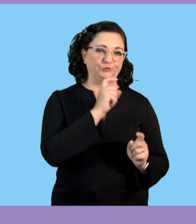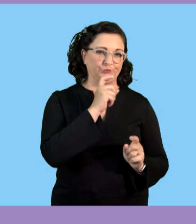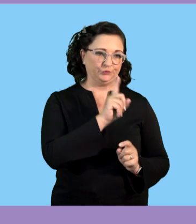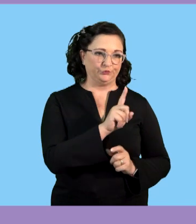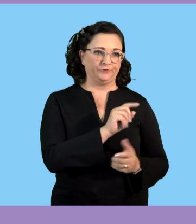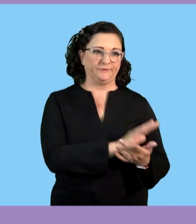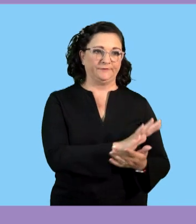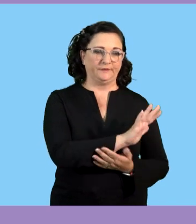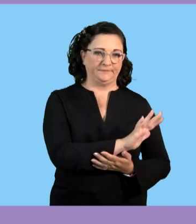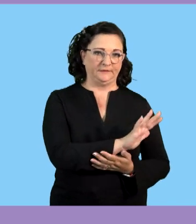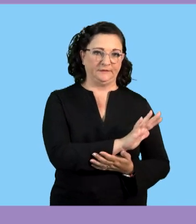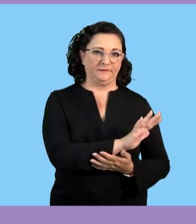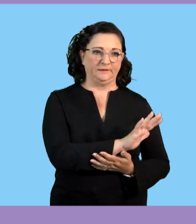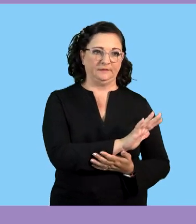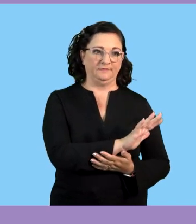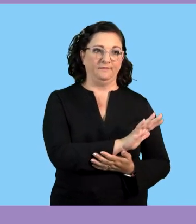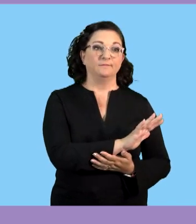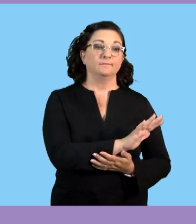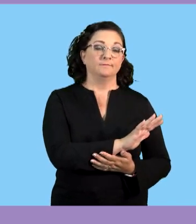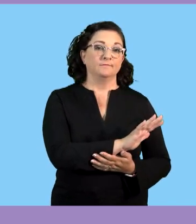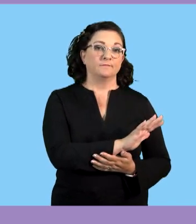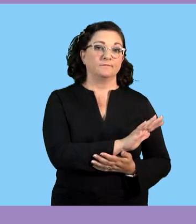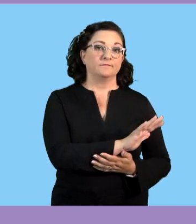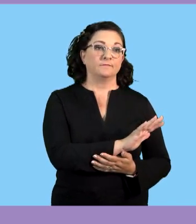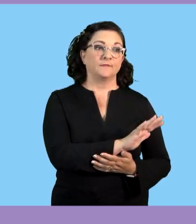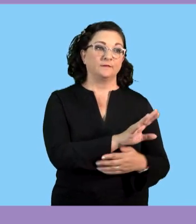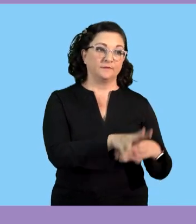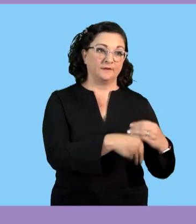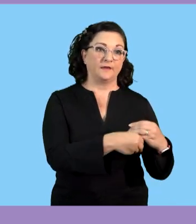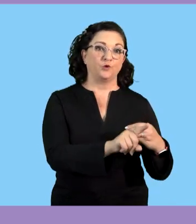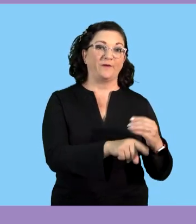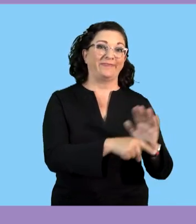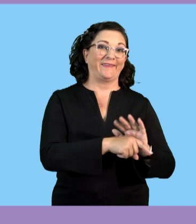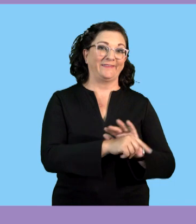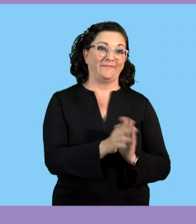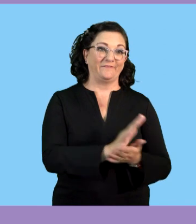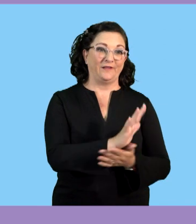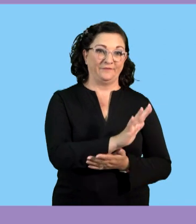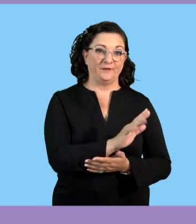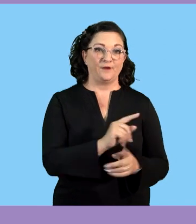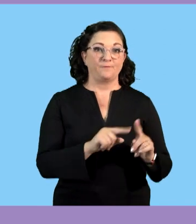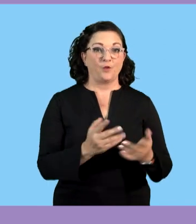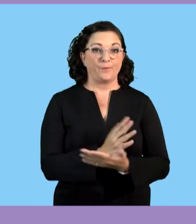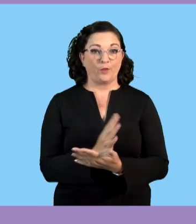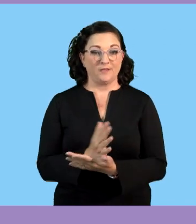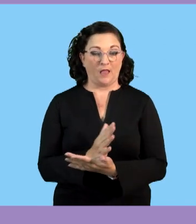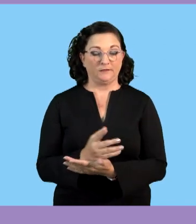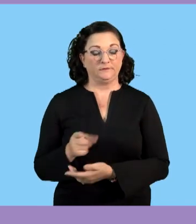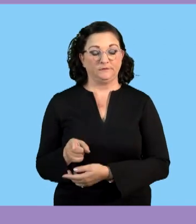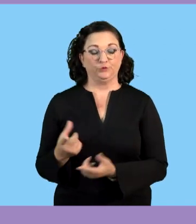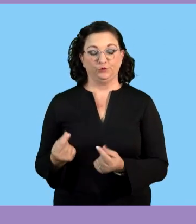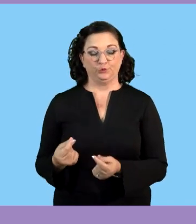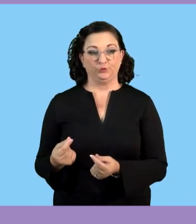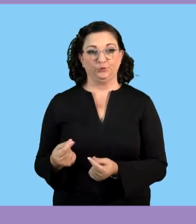of 15, which is a negative 15. So from both sides, I am going to